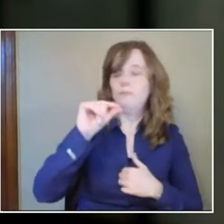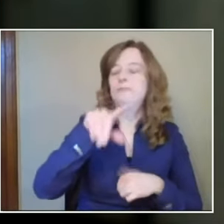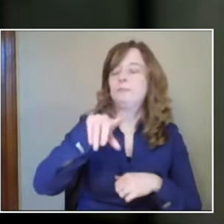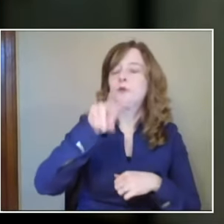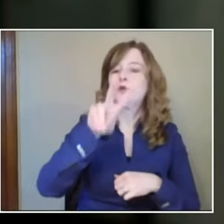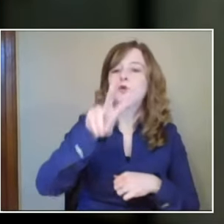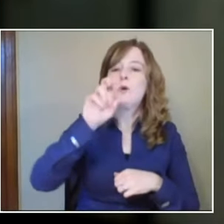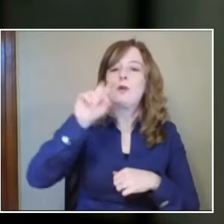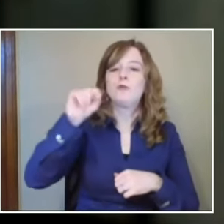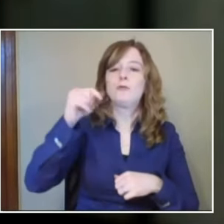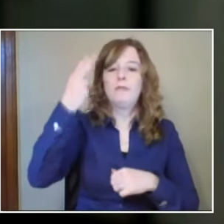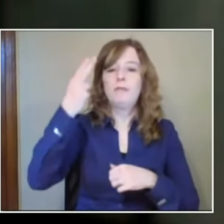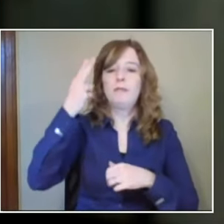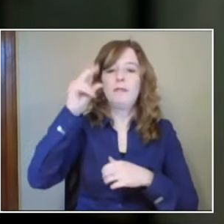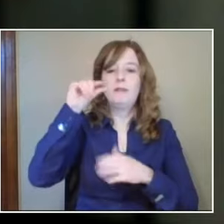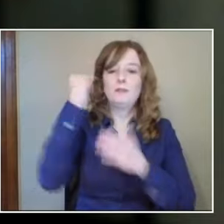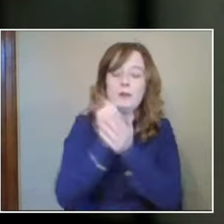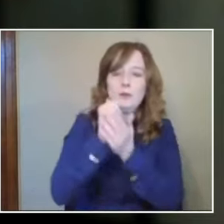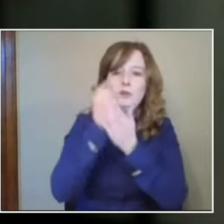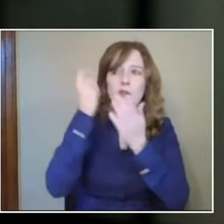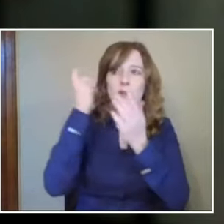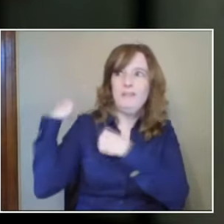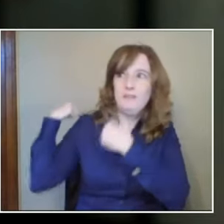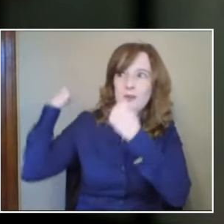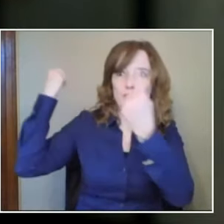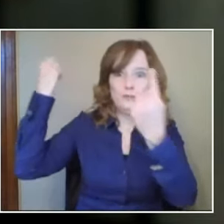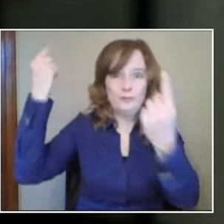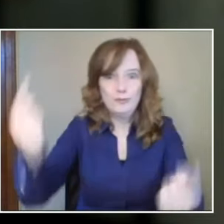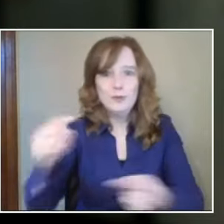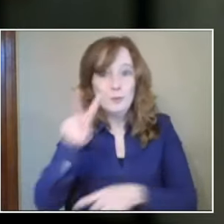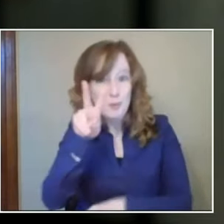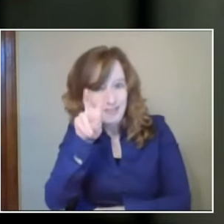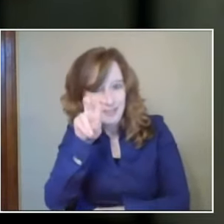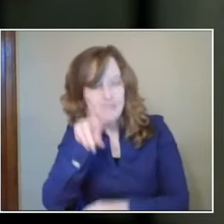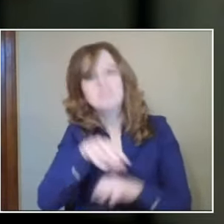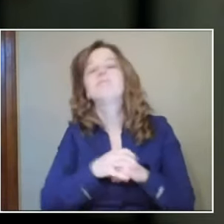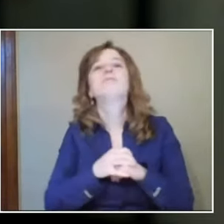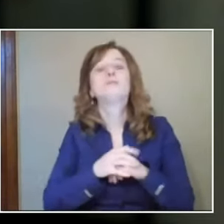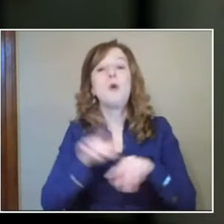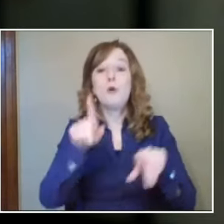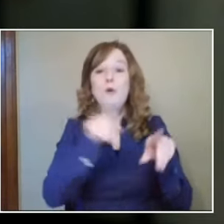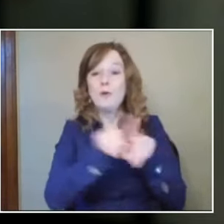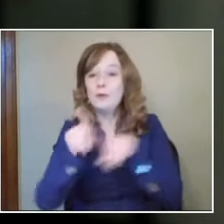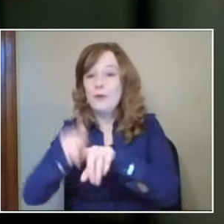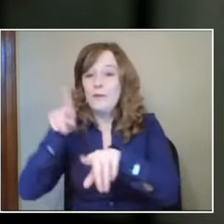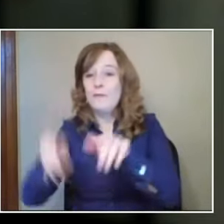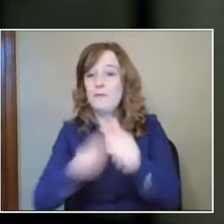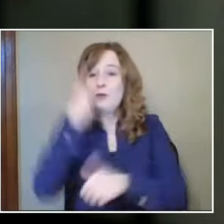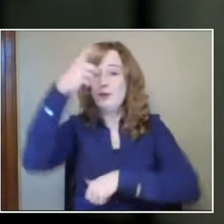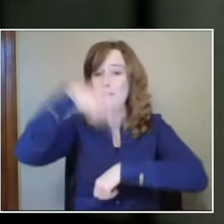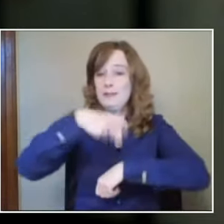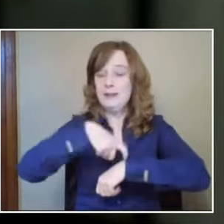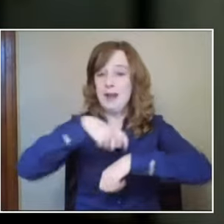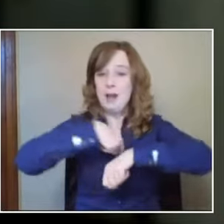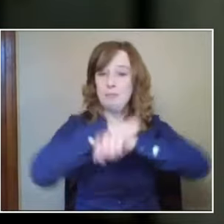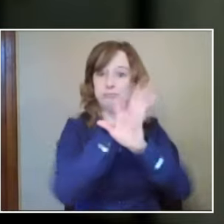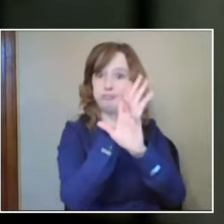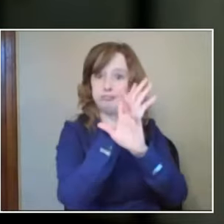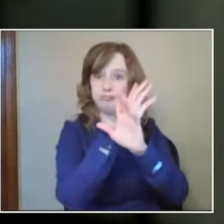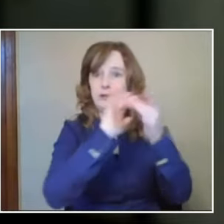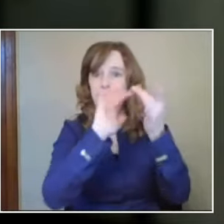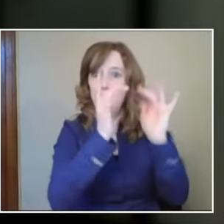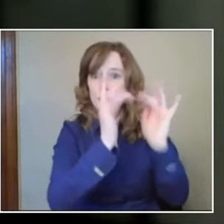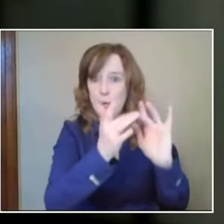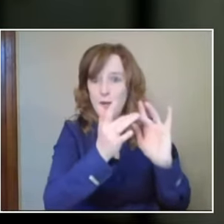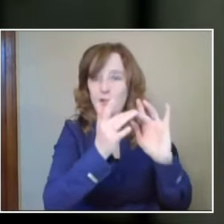history. It's also our first ever virtual graduation. That's clearly not our preference. A typical